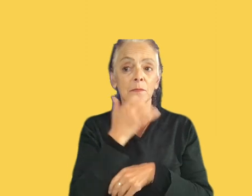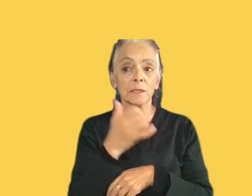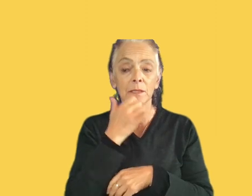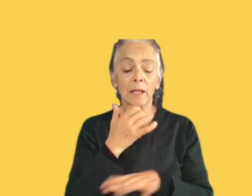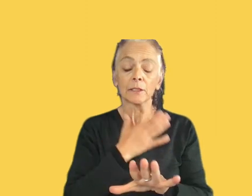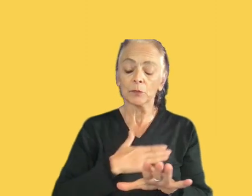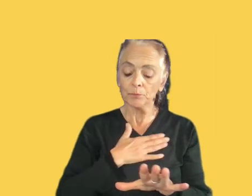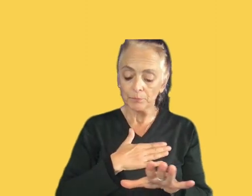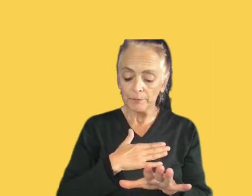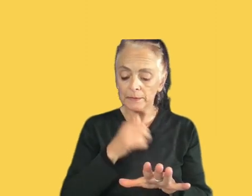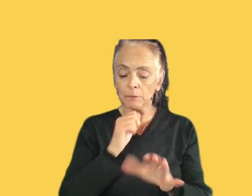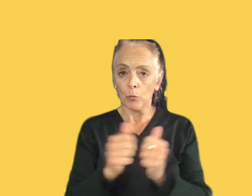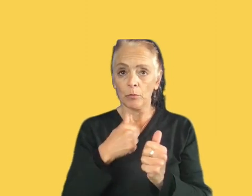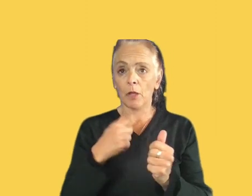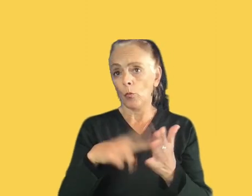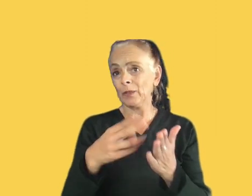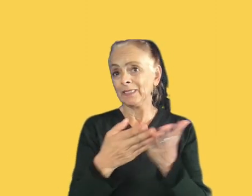as I read you some of these comments.